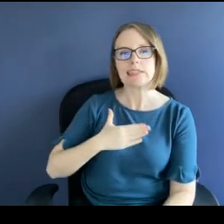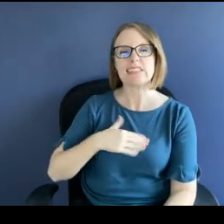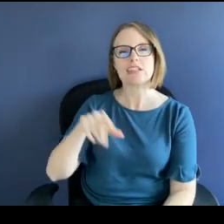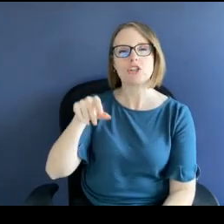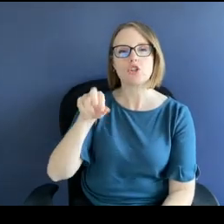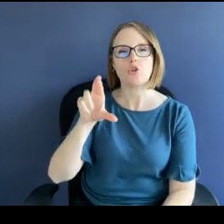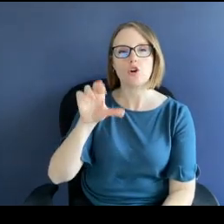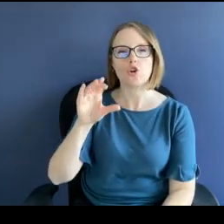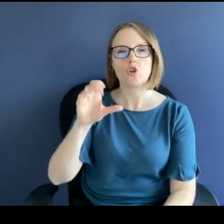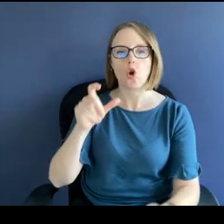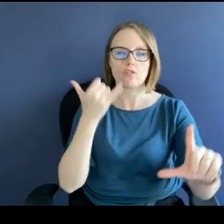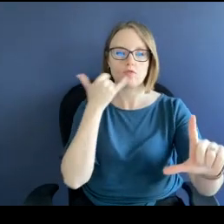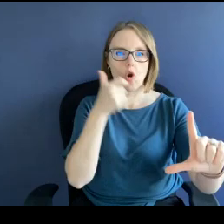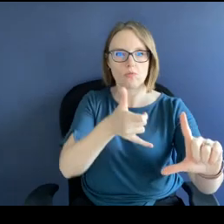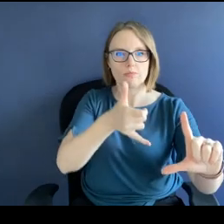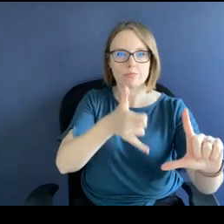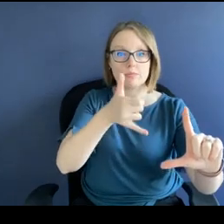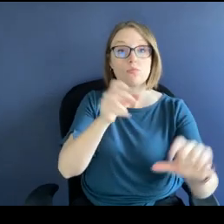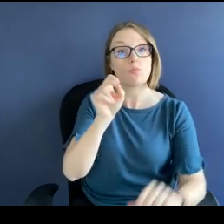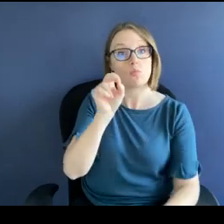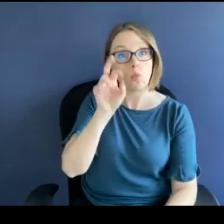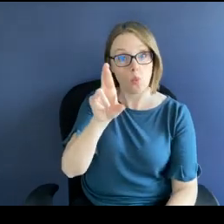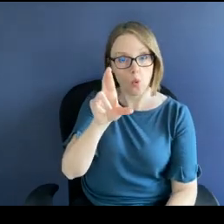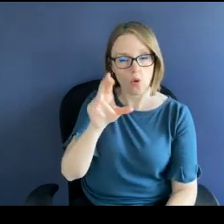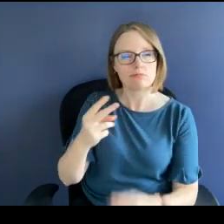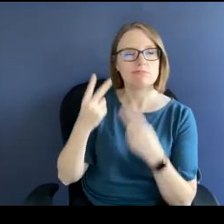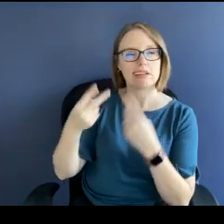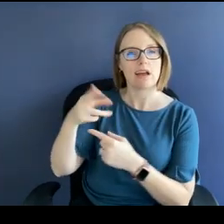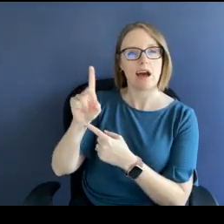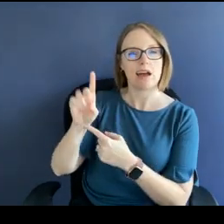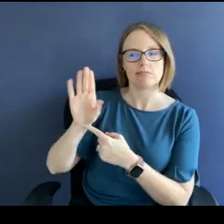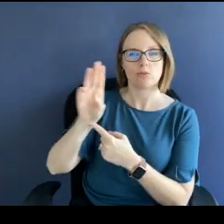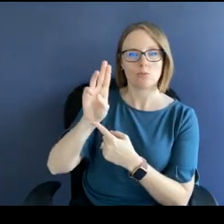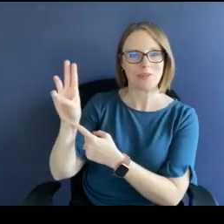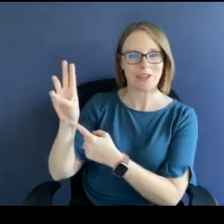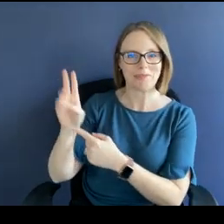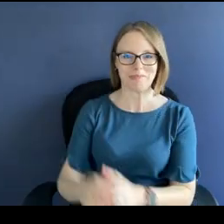QR code or visit HUD's website.